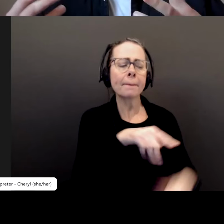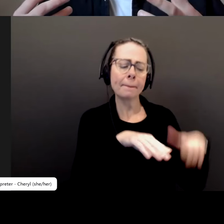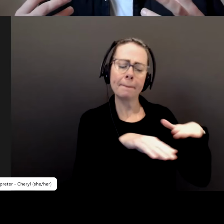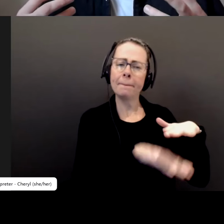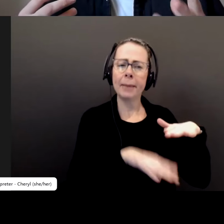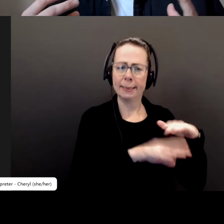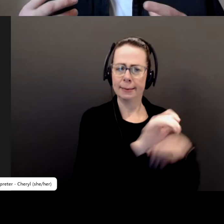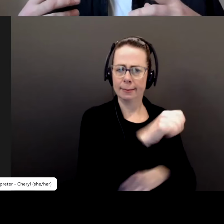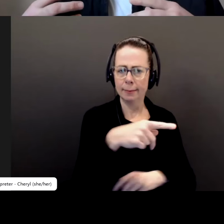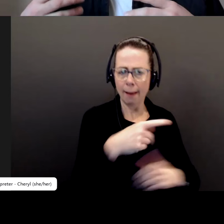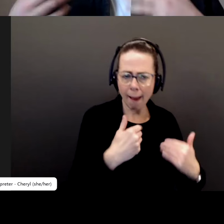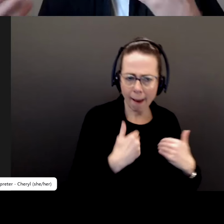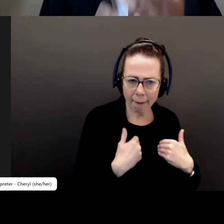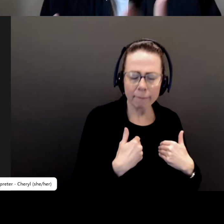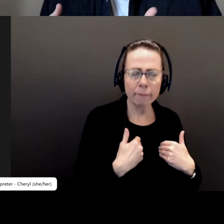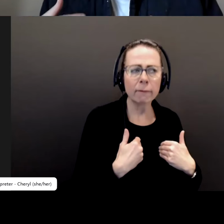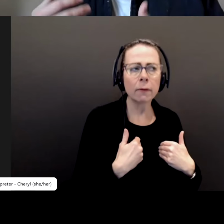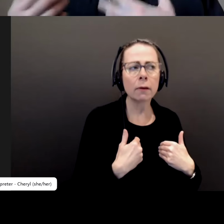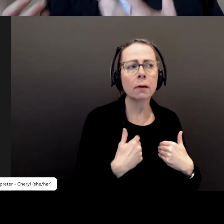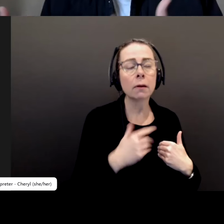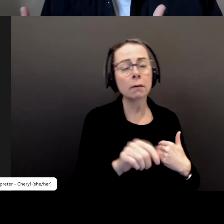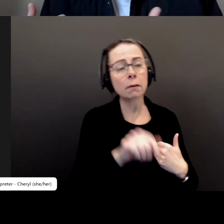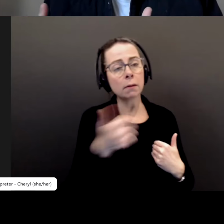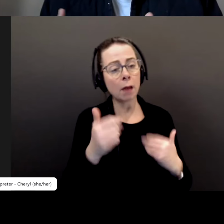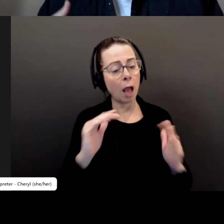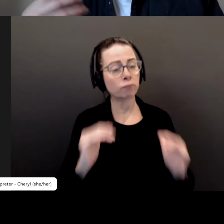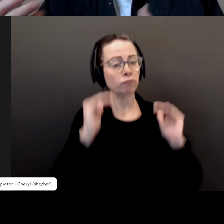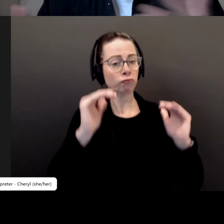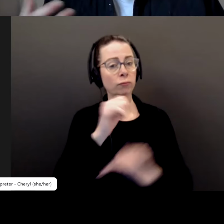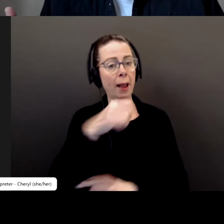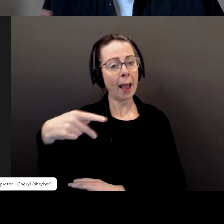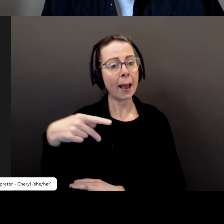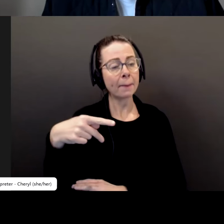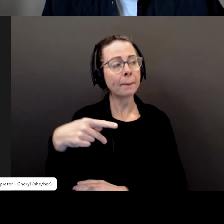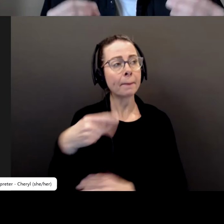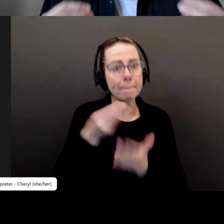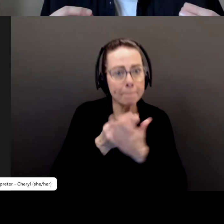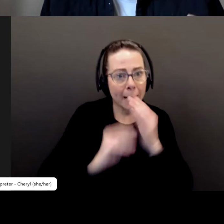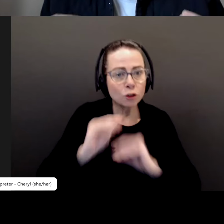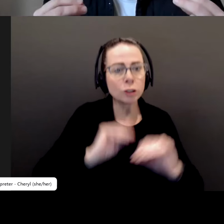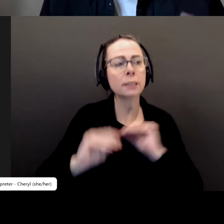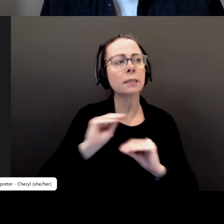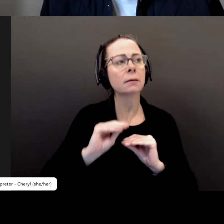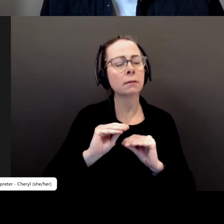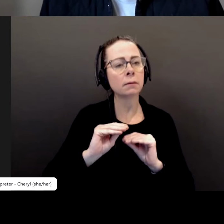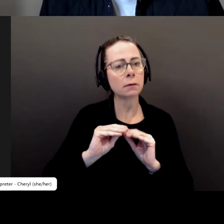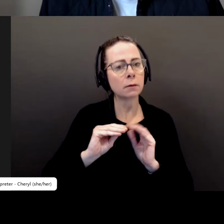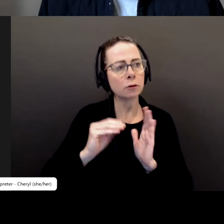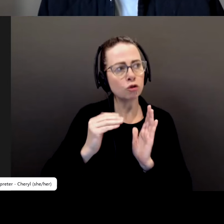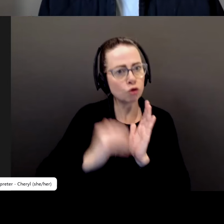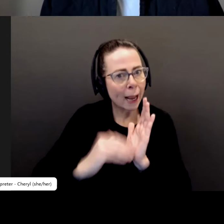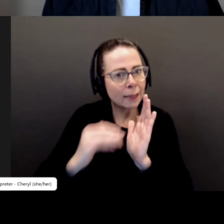provides me sort of budgeting tips and spending insights and tracks patterns that's called TD My